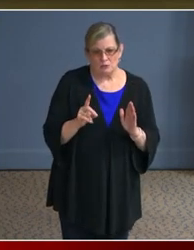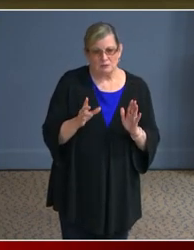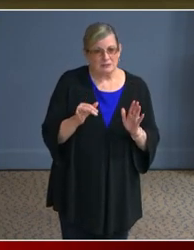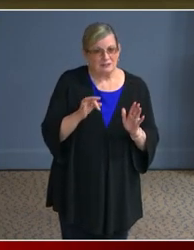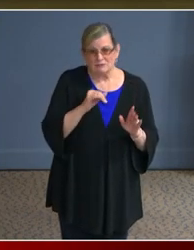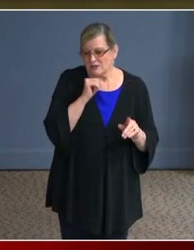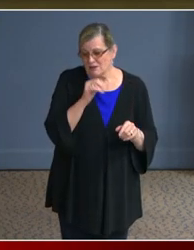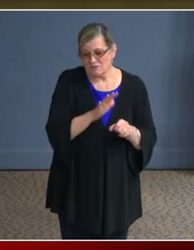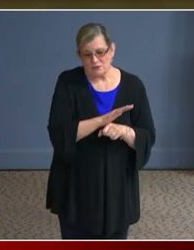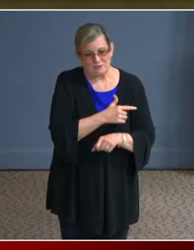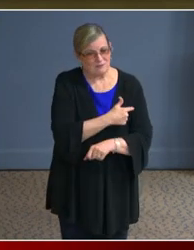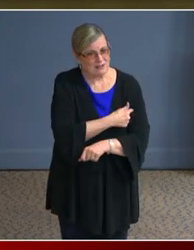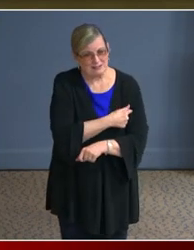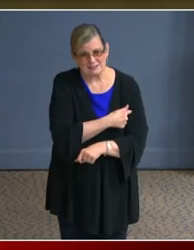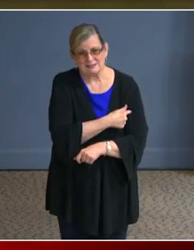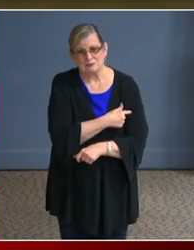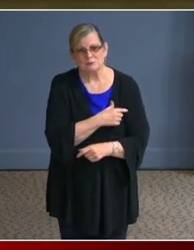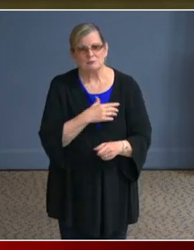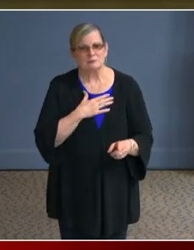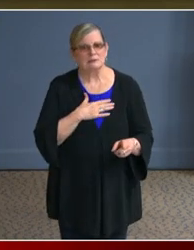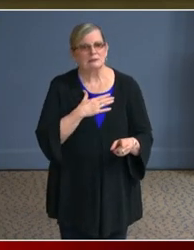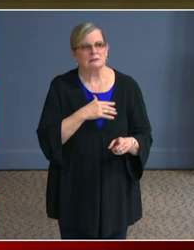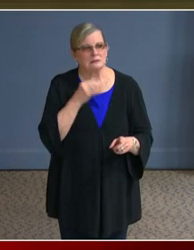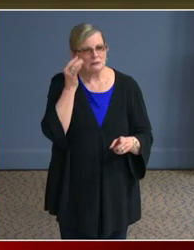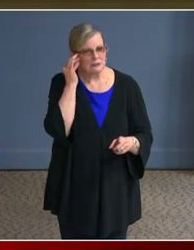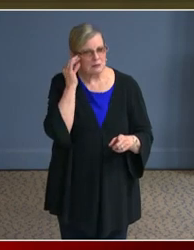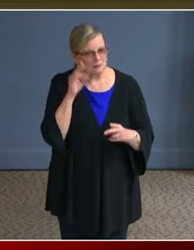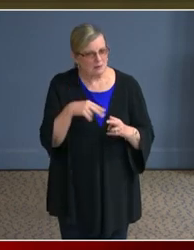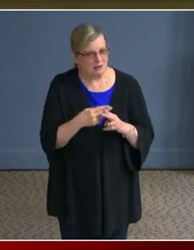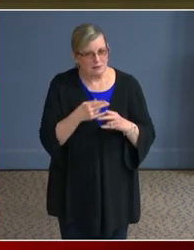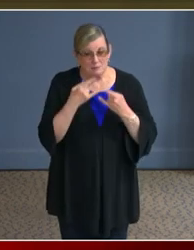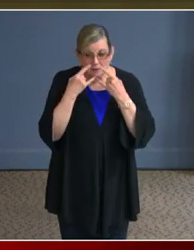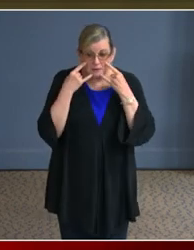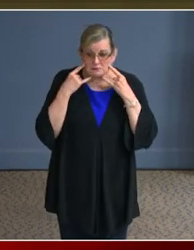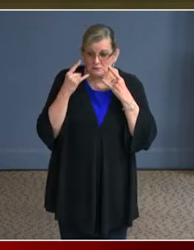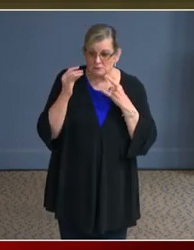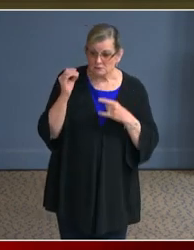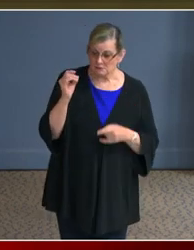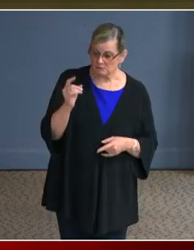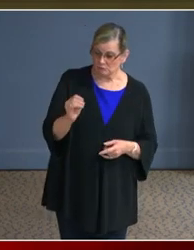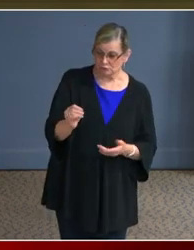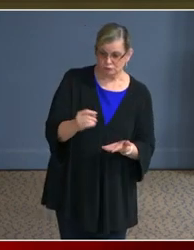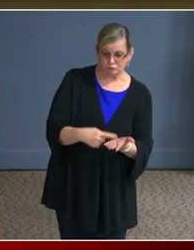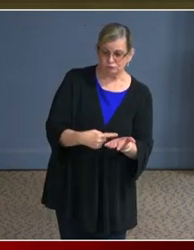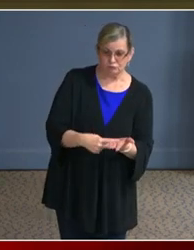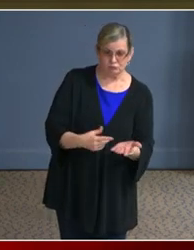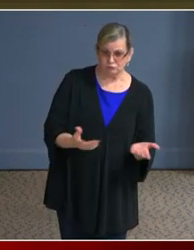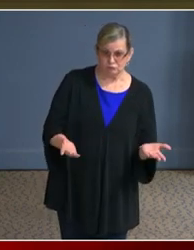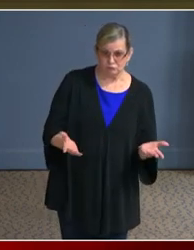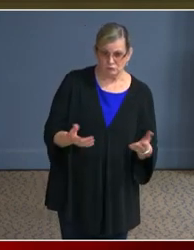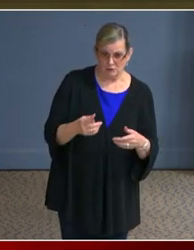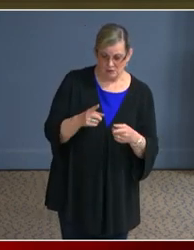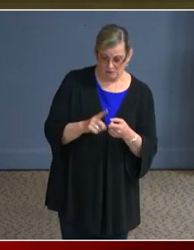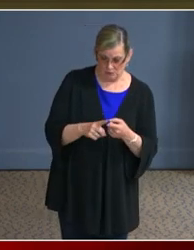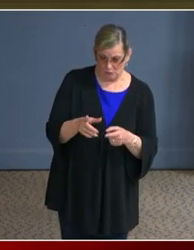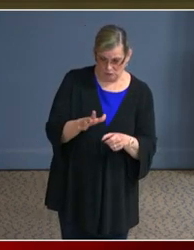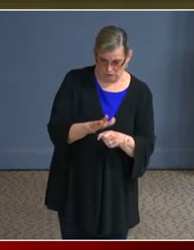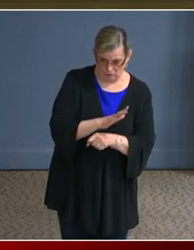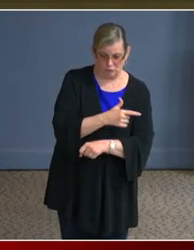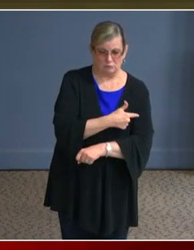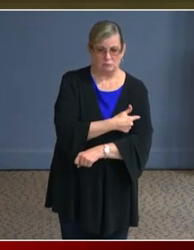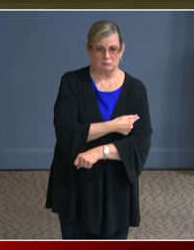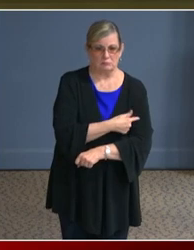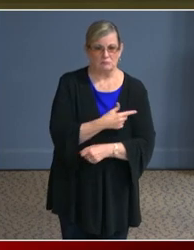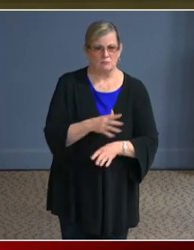fully vaccinated, you should think about just wearing a mask as a way of life until you are fully vaccinated. What